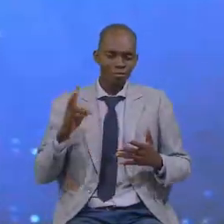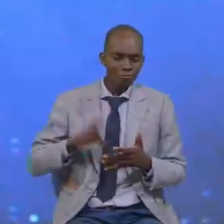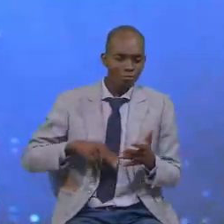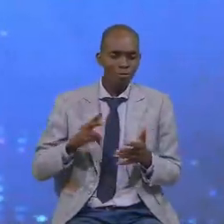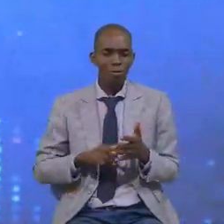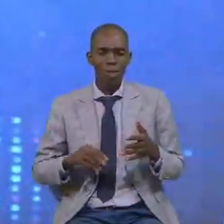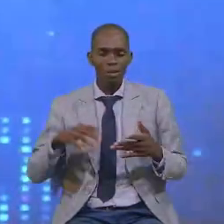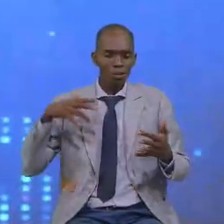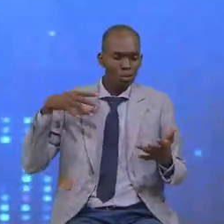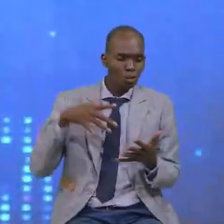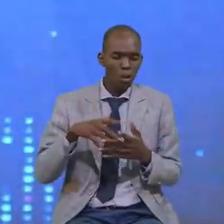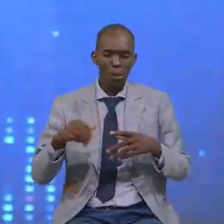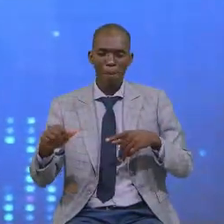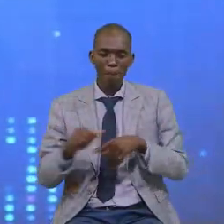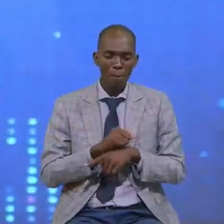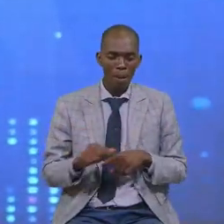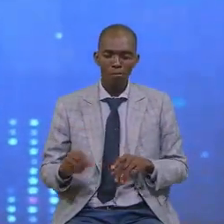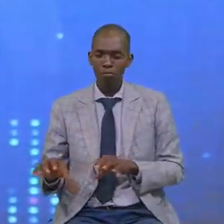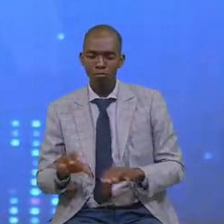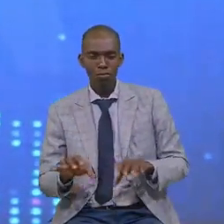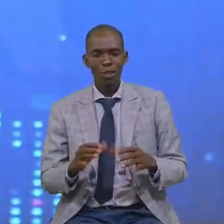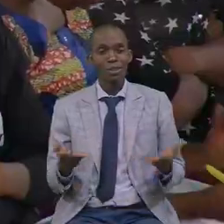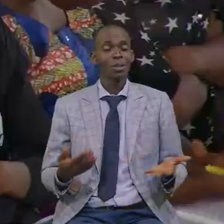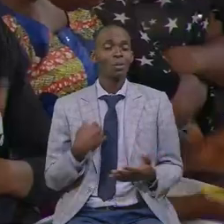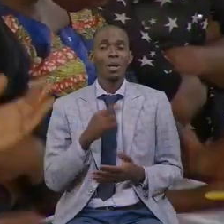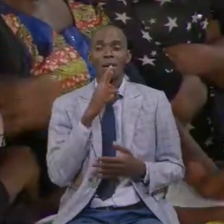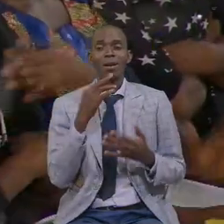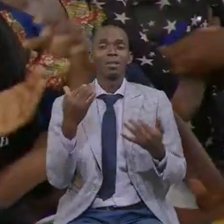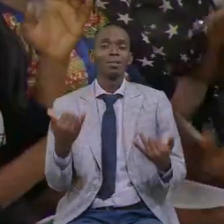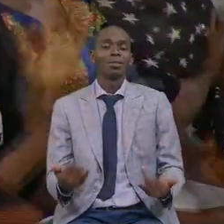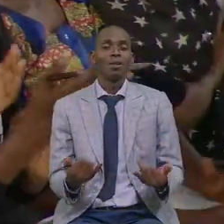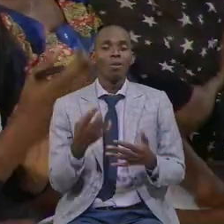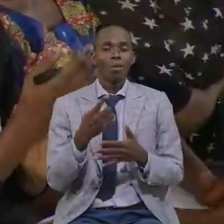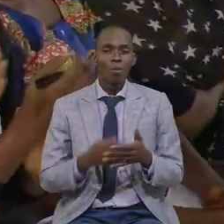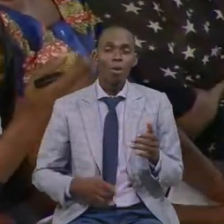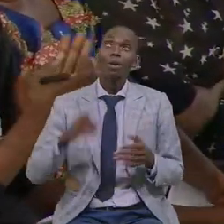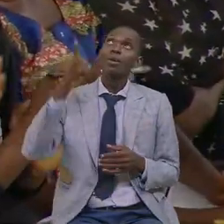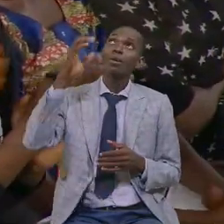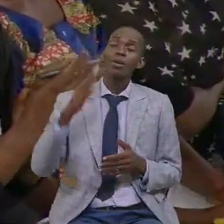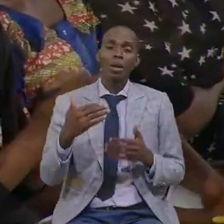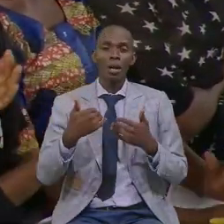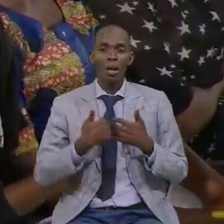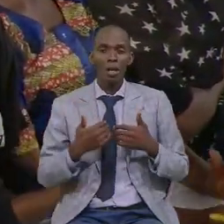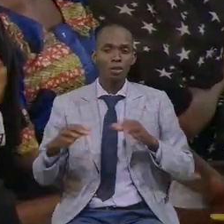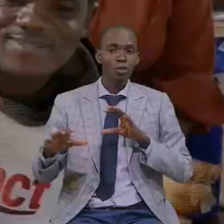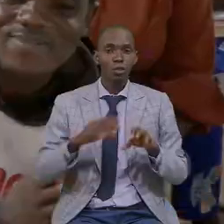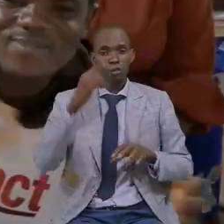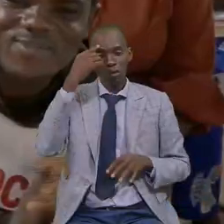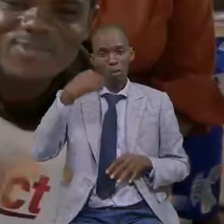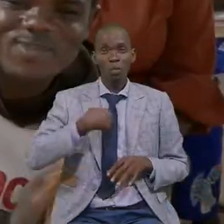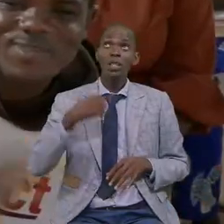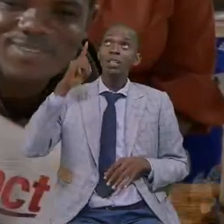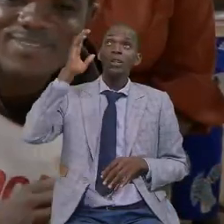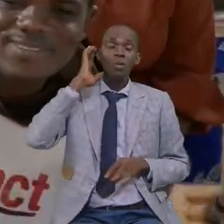I acted. Here we are today. What God has done for me, he will